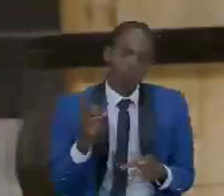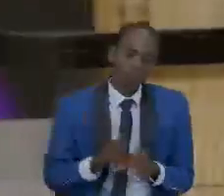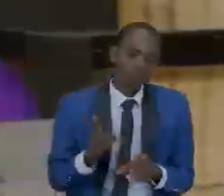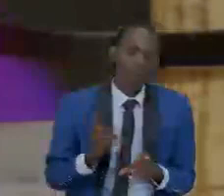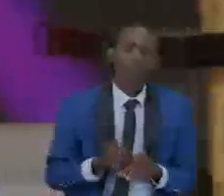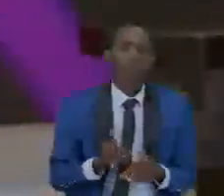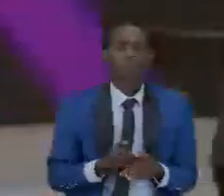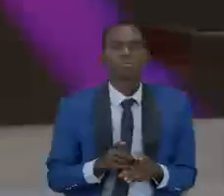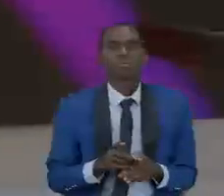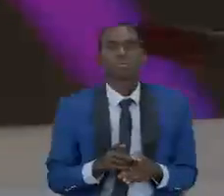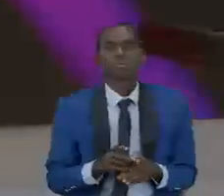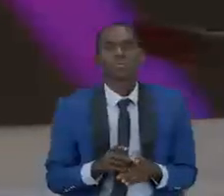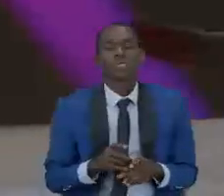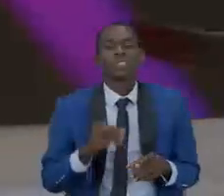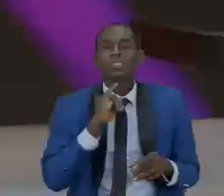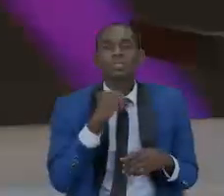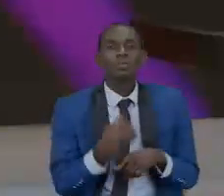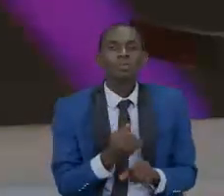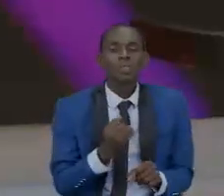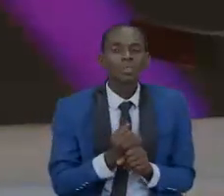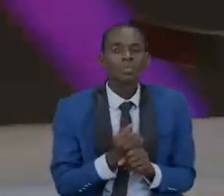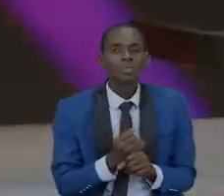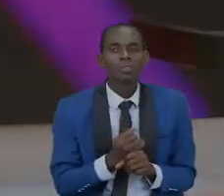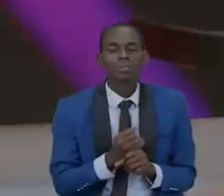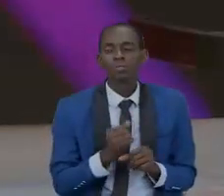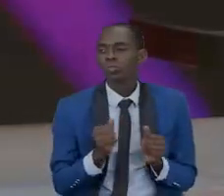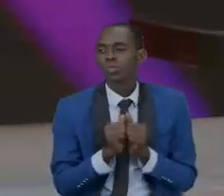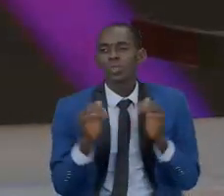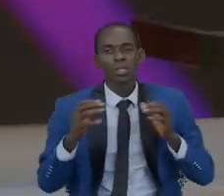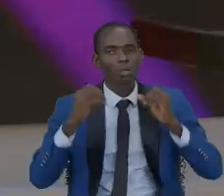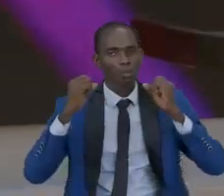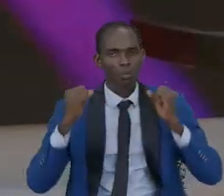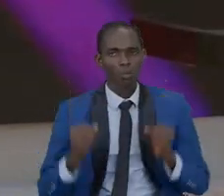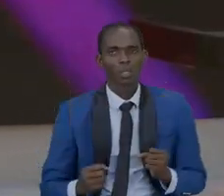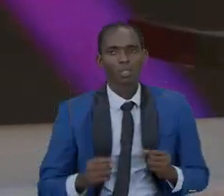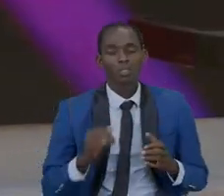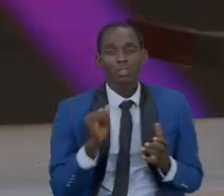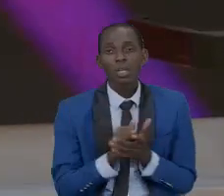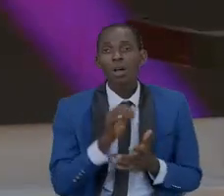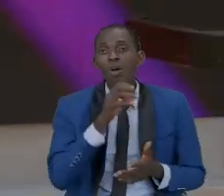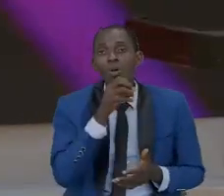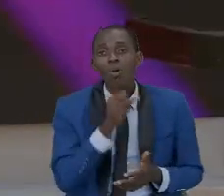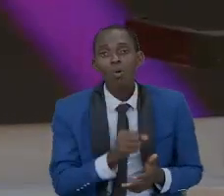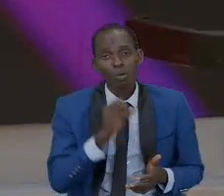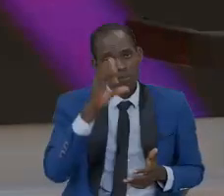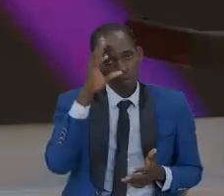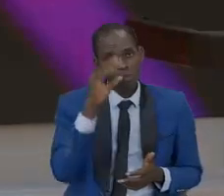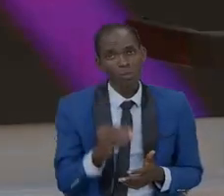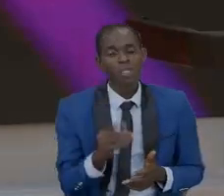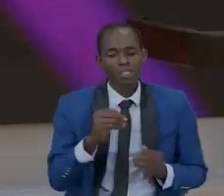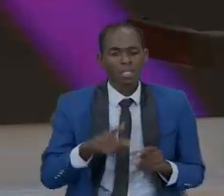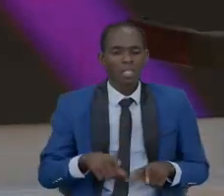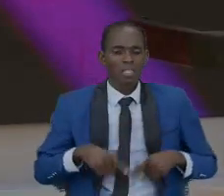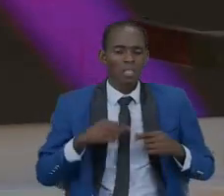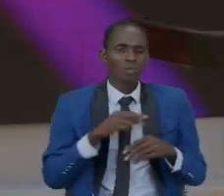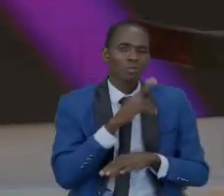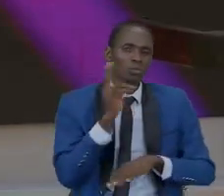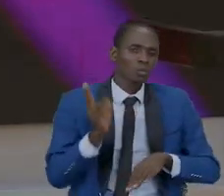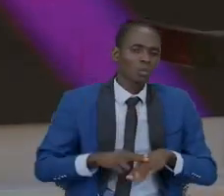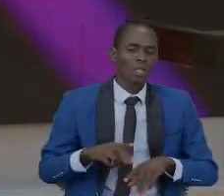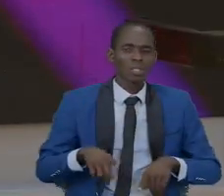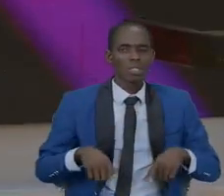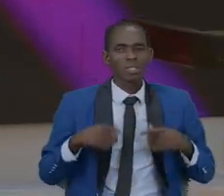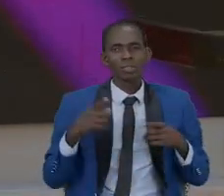invalid it's Mage powerless that would mind the life we used to live the